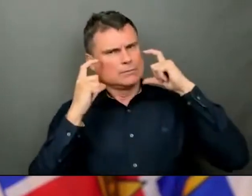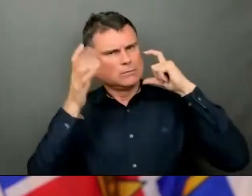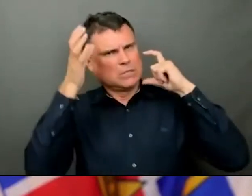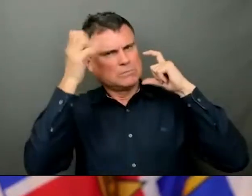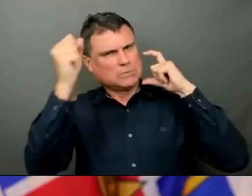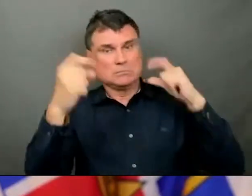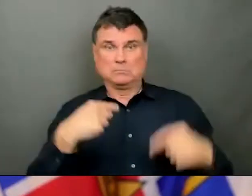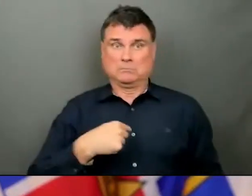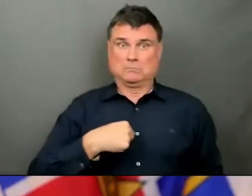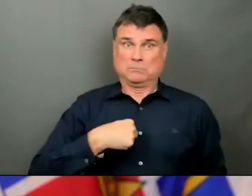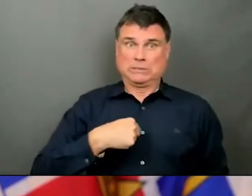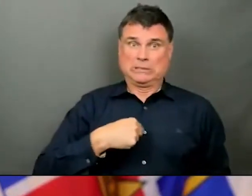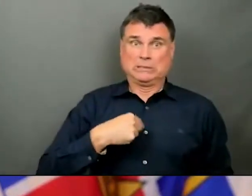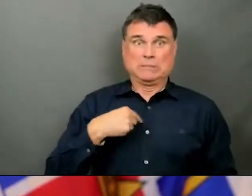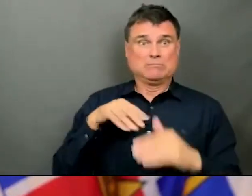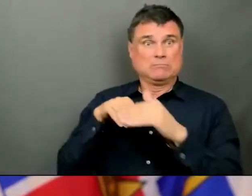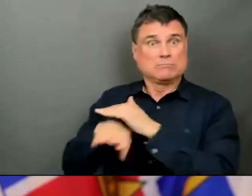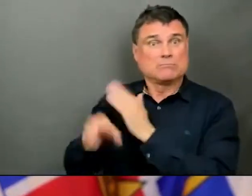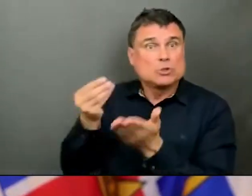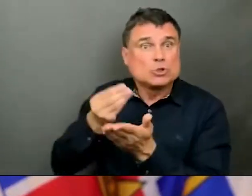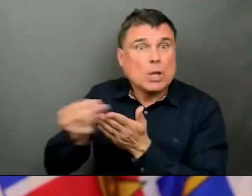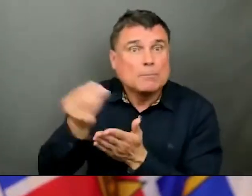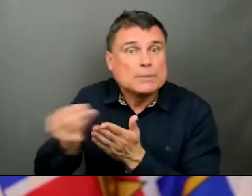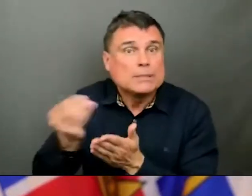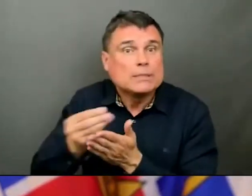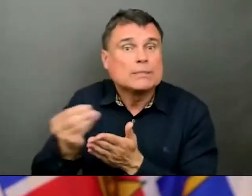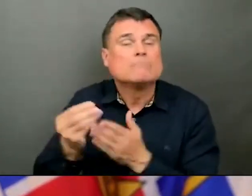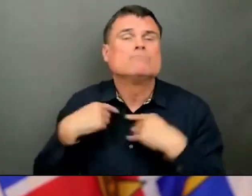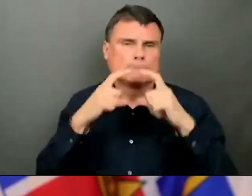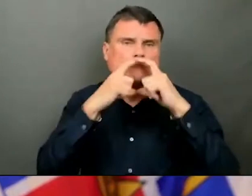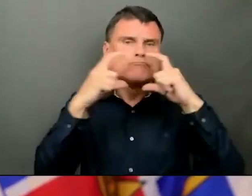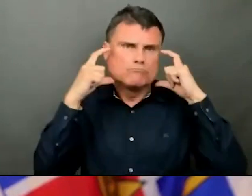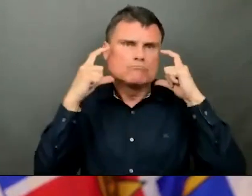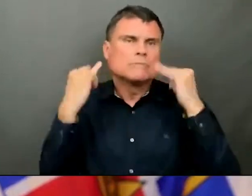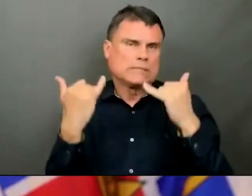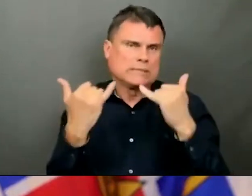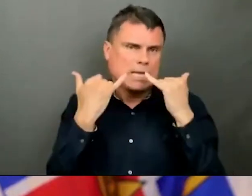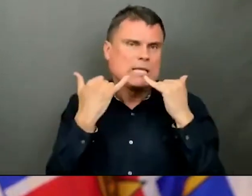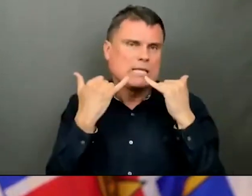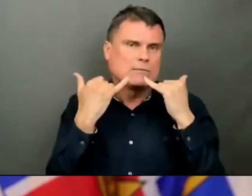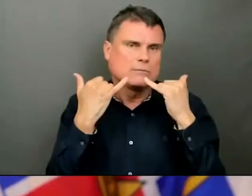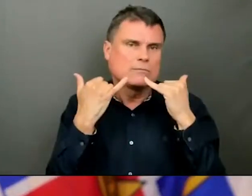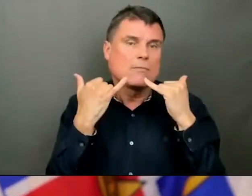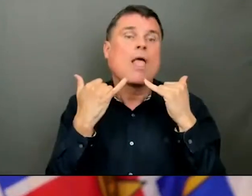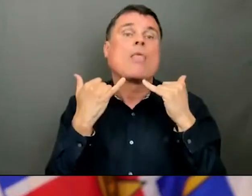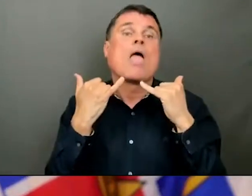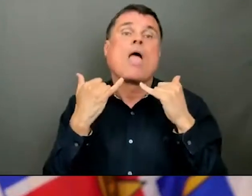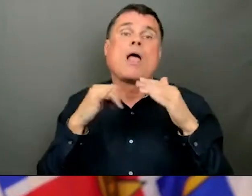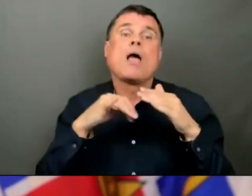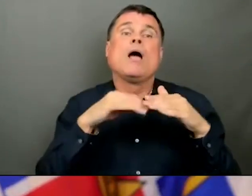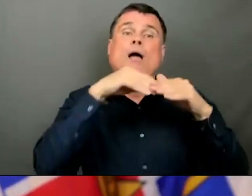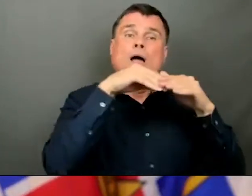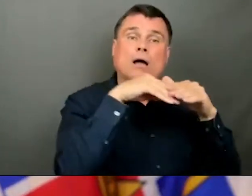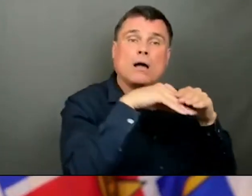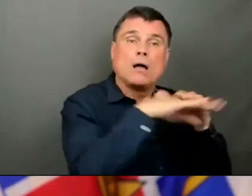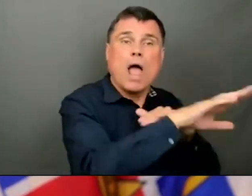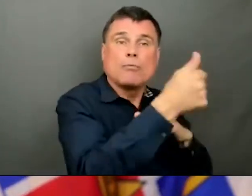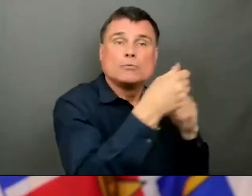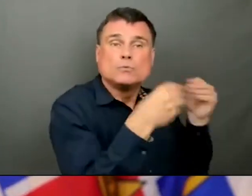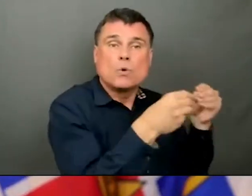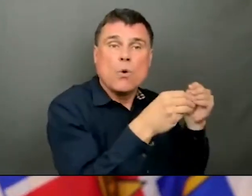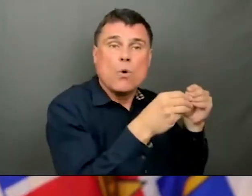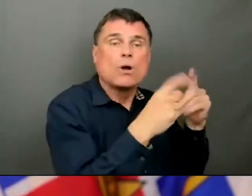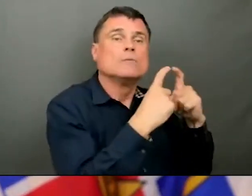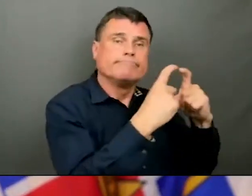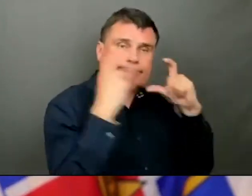between shops where I'm going to be putting it on and off, then it's just as easy to wear it. And particularly if we're in a crowded area or a crowded